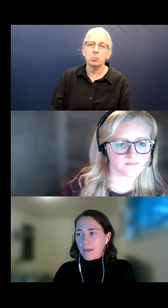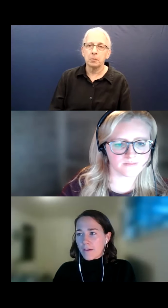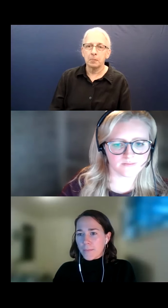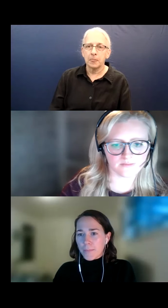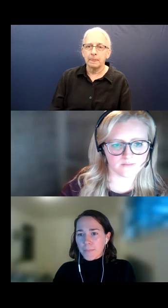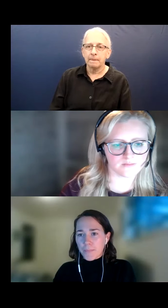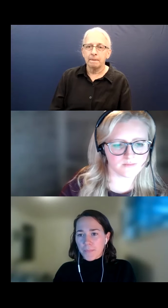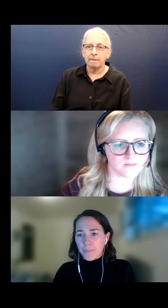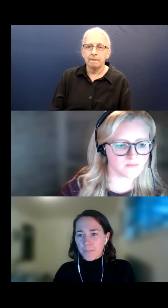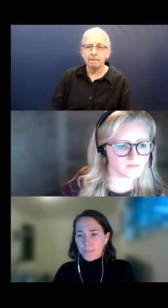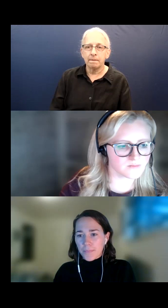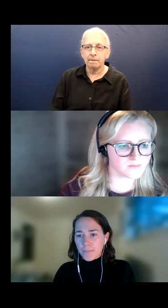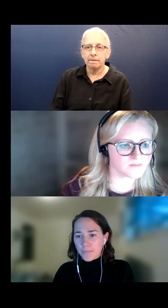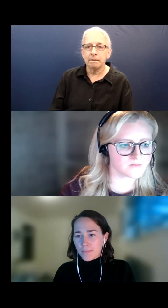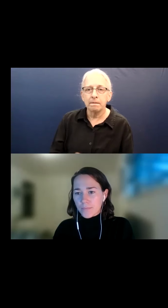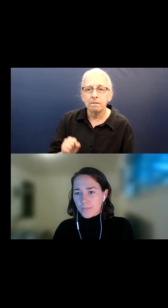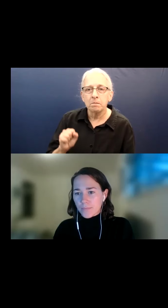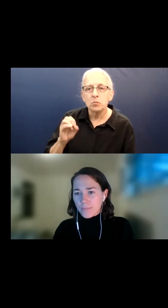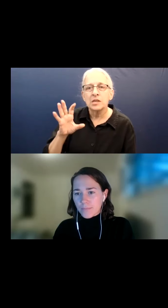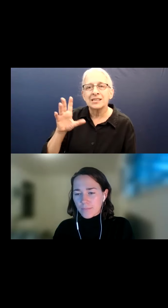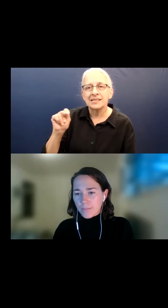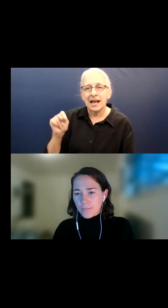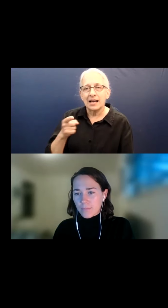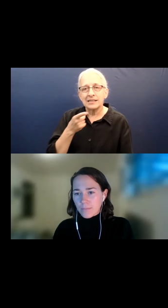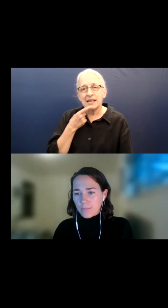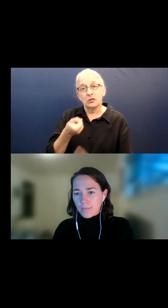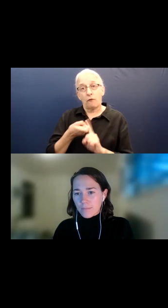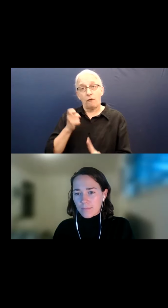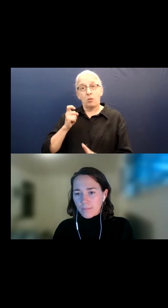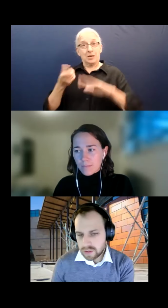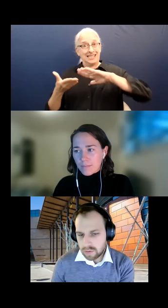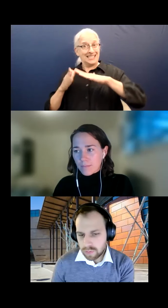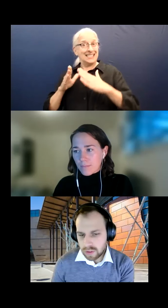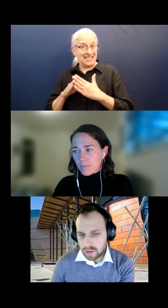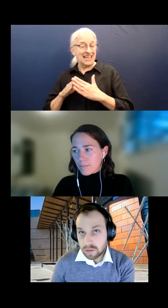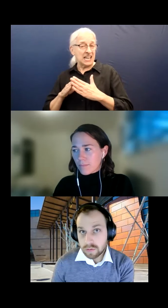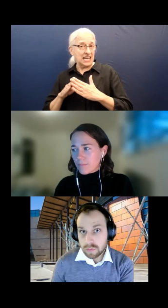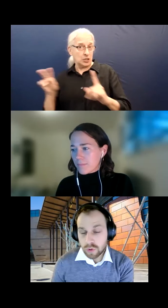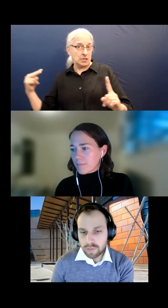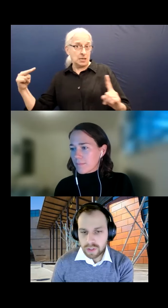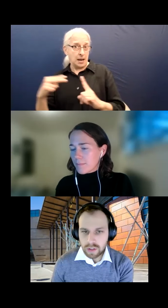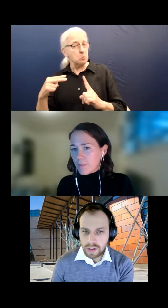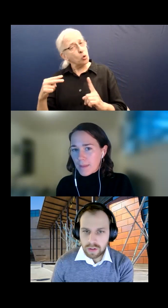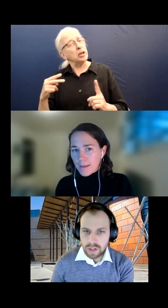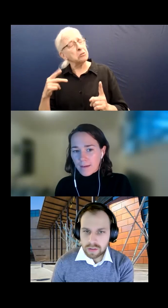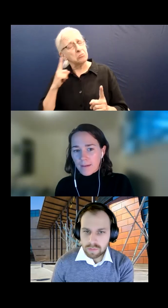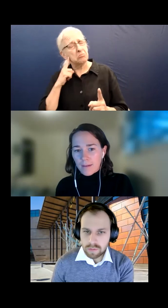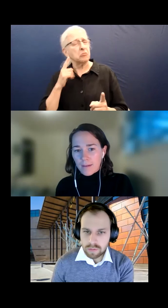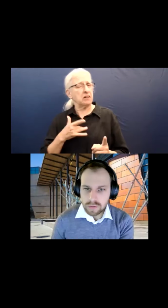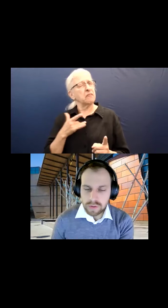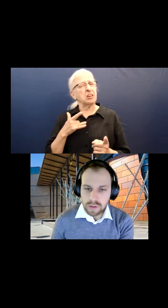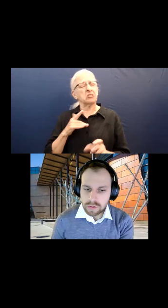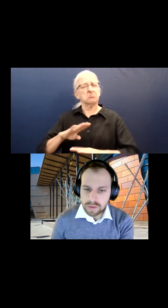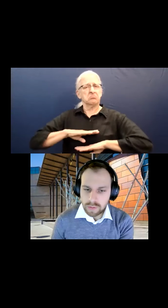And from the city of Redmond standpoint, I think it's pretty much covered. The city will be working with King County as